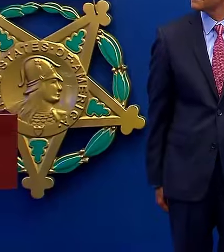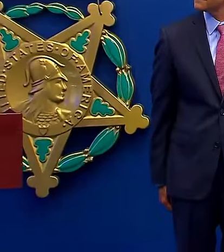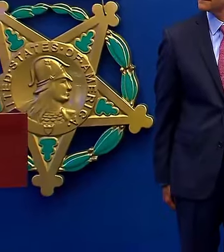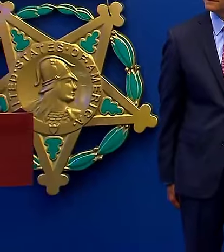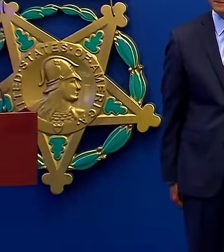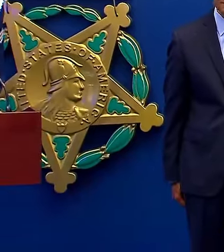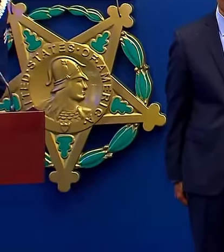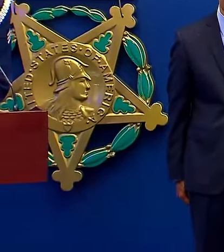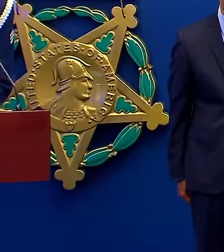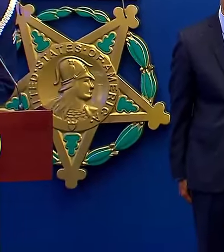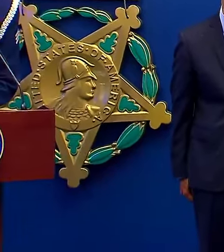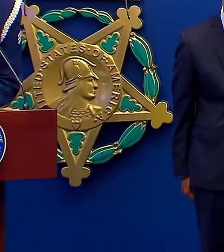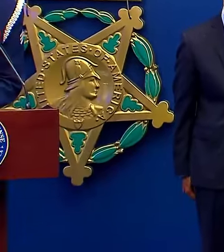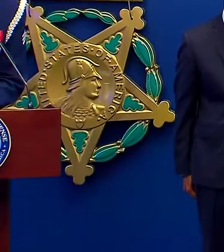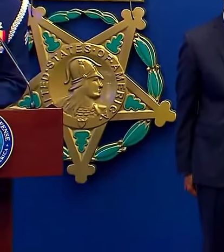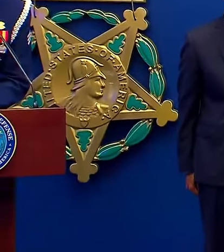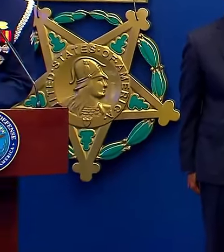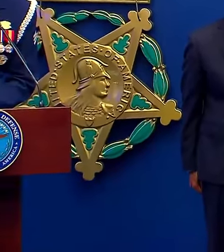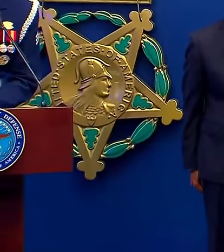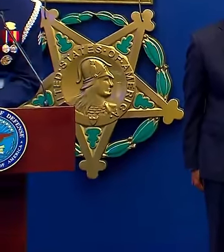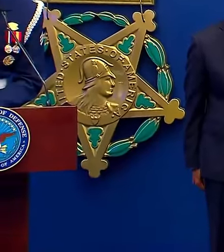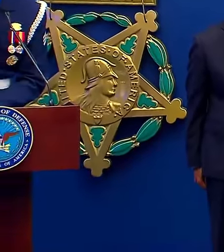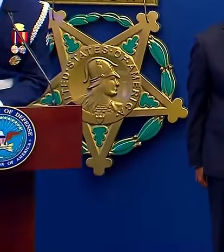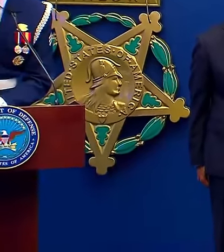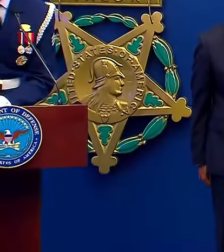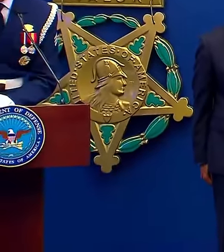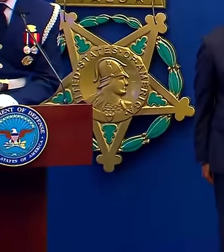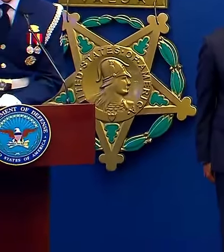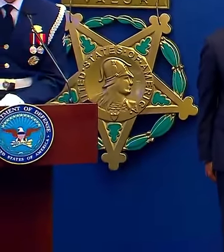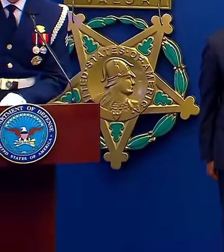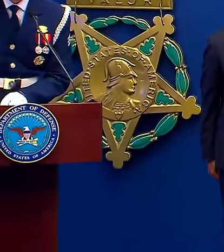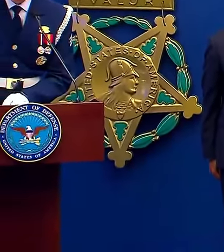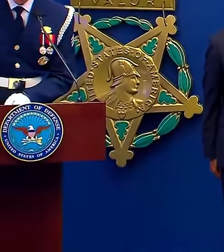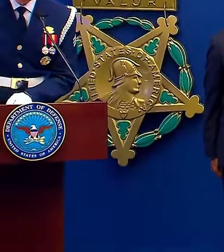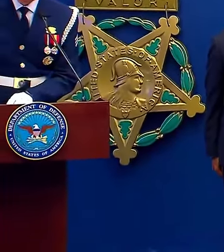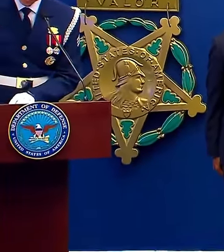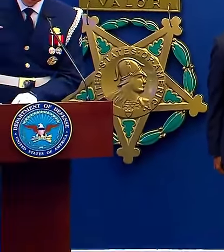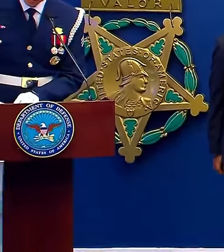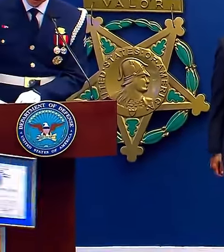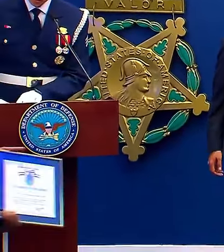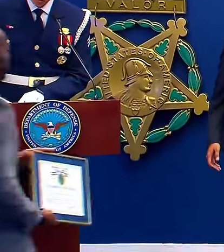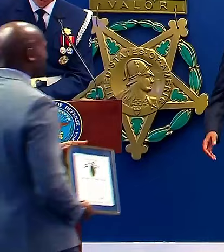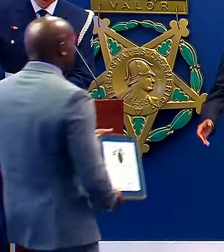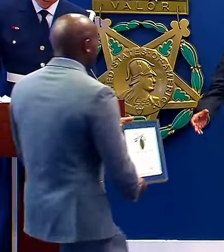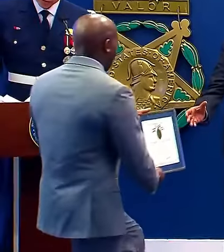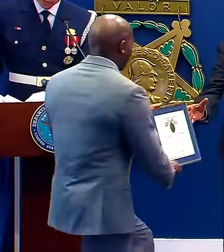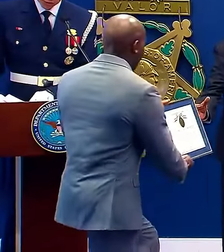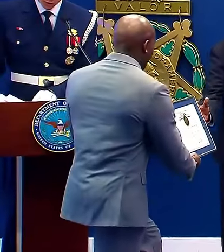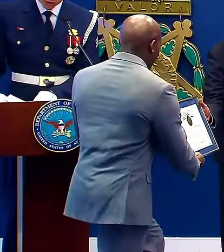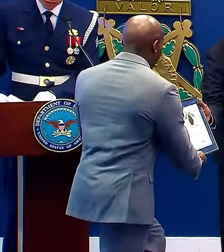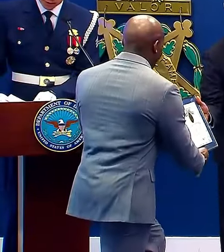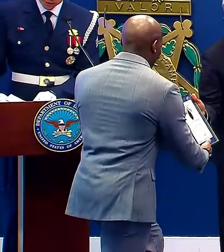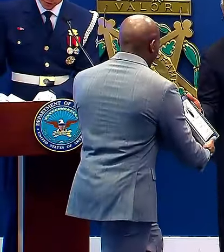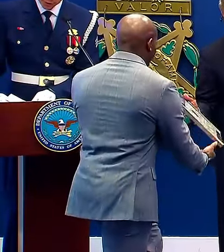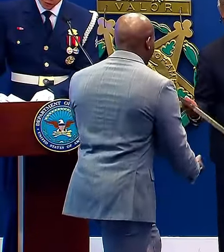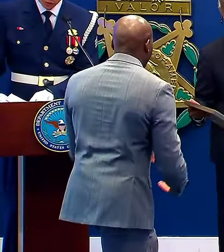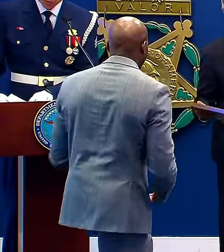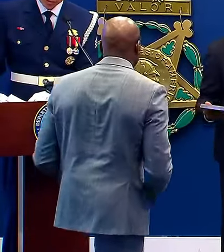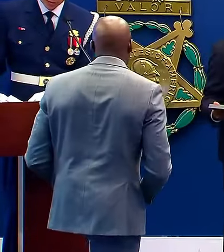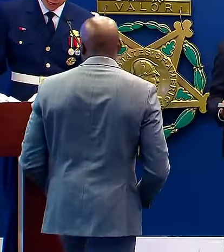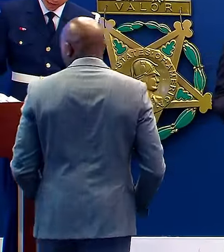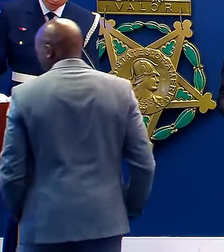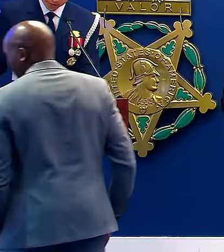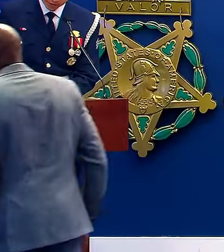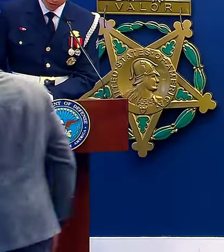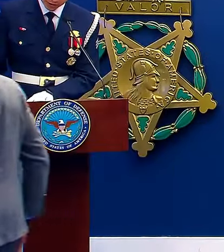We now recognize from the Department of the Army the North Country Troopers Assisting Troops. Representing this organization will